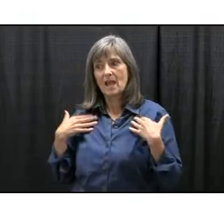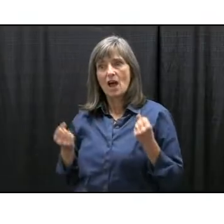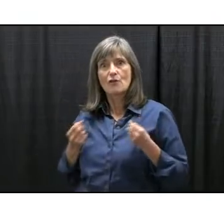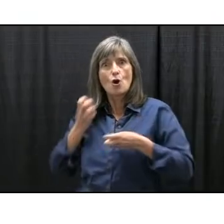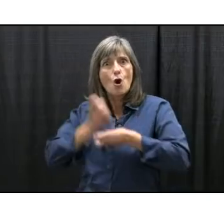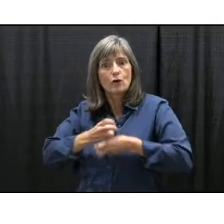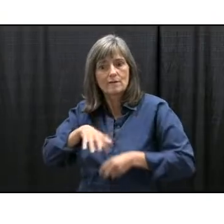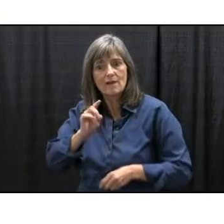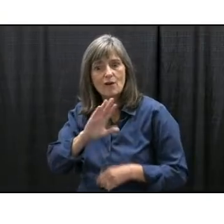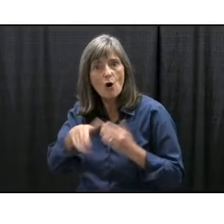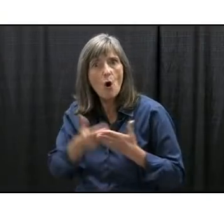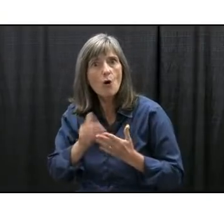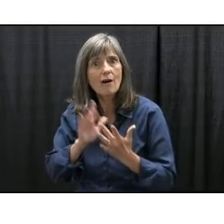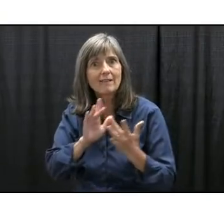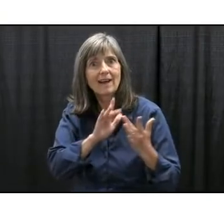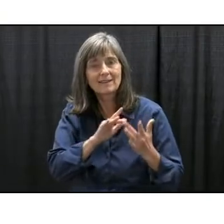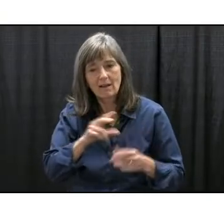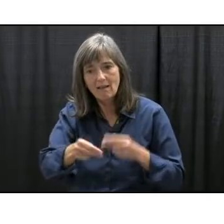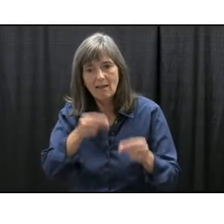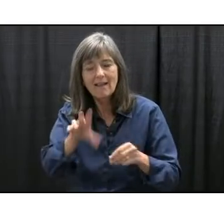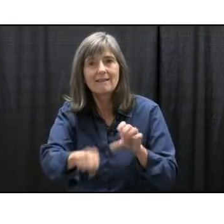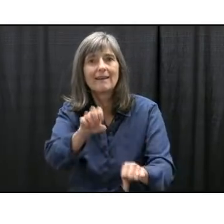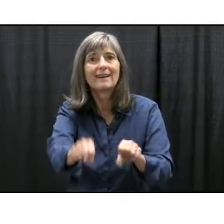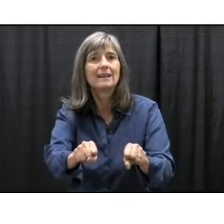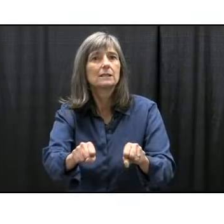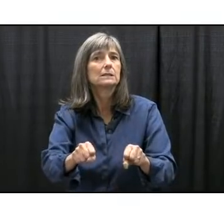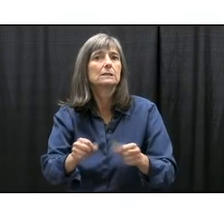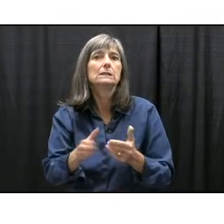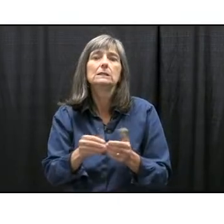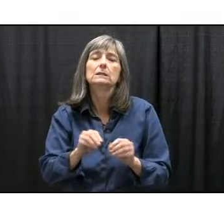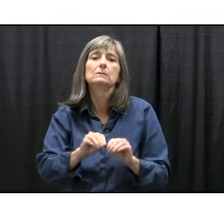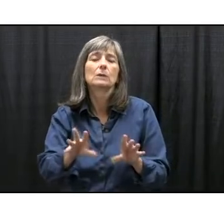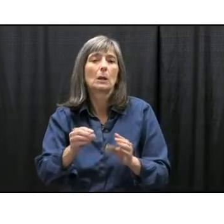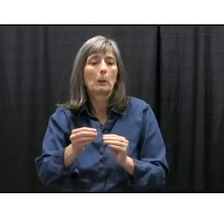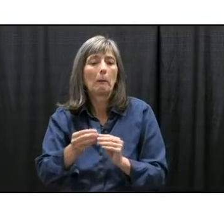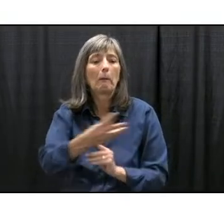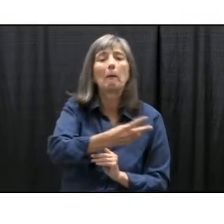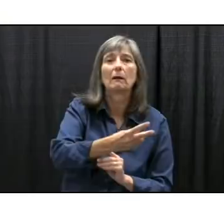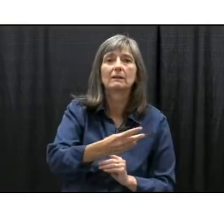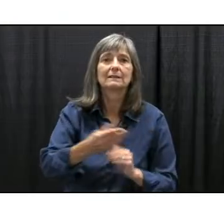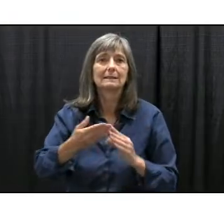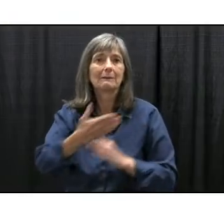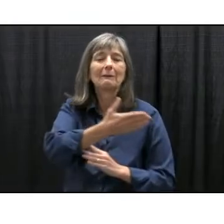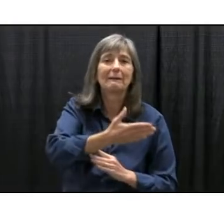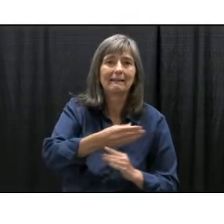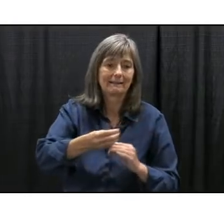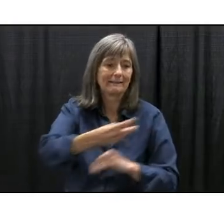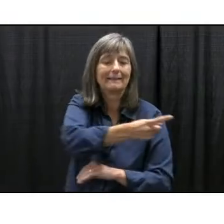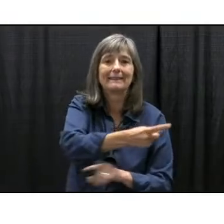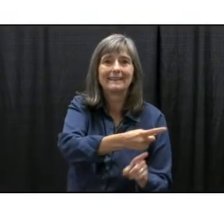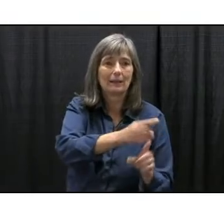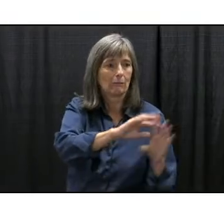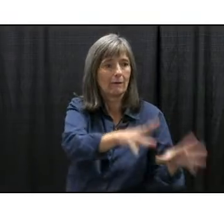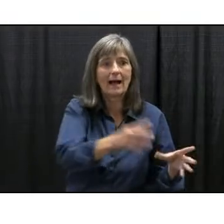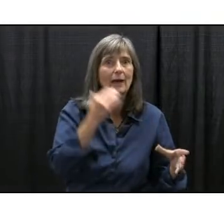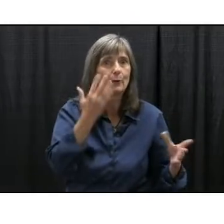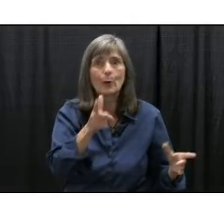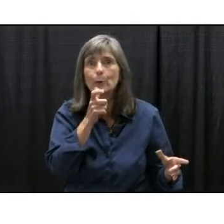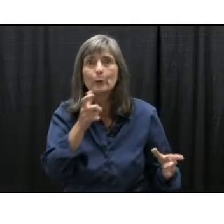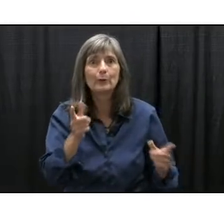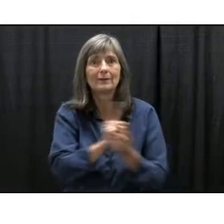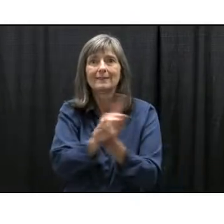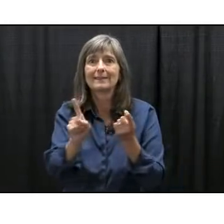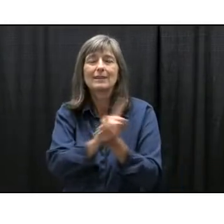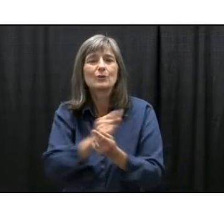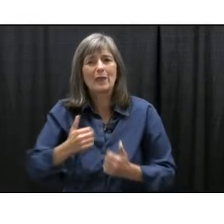that's infected so that they can't secondarily spread another infection. So for these reasons, if we could step forward, particularly the